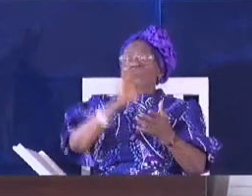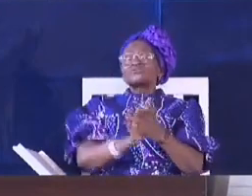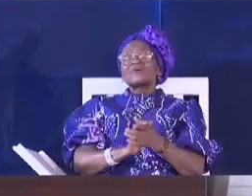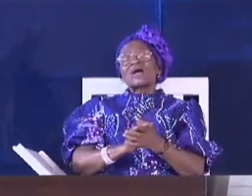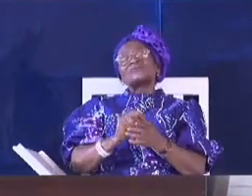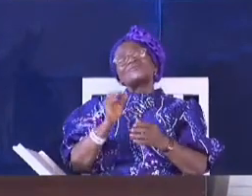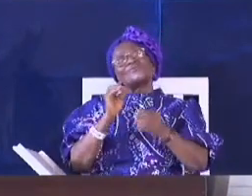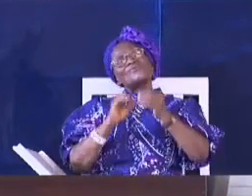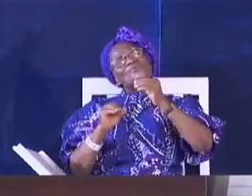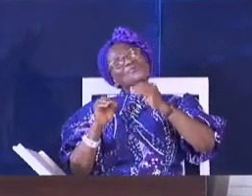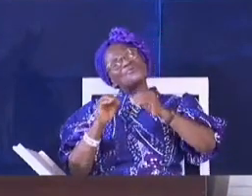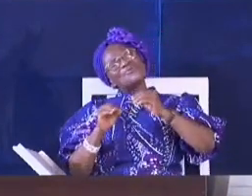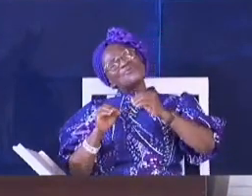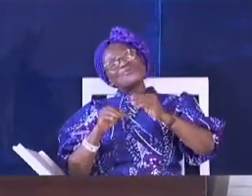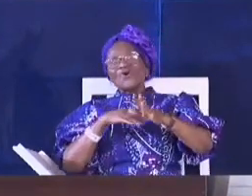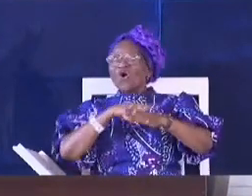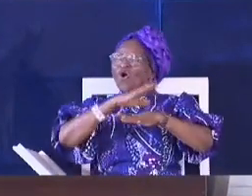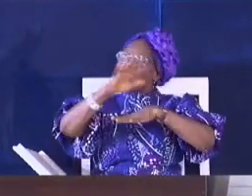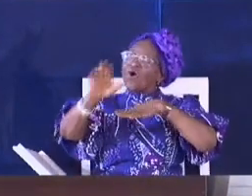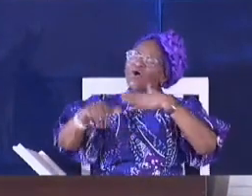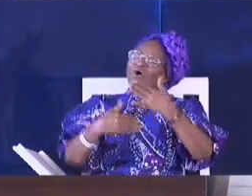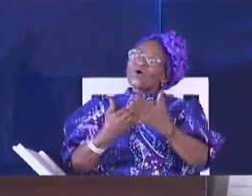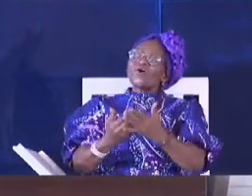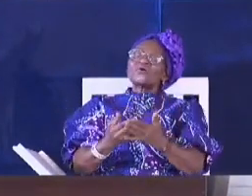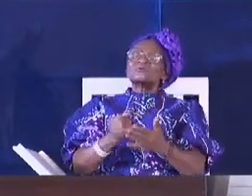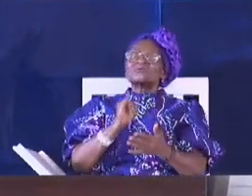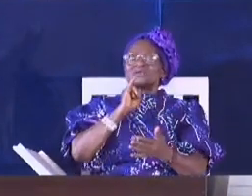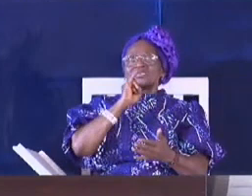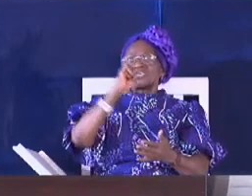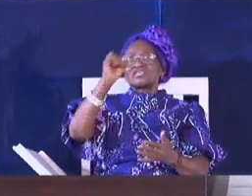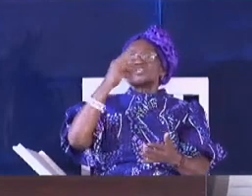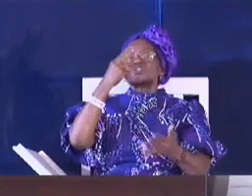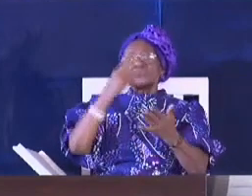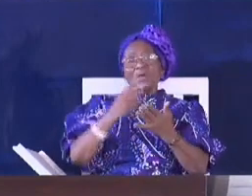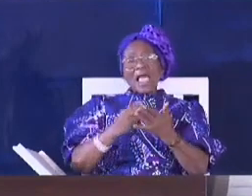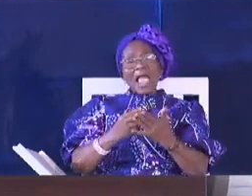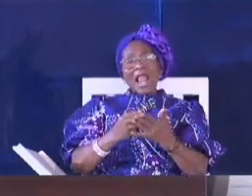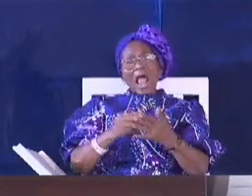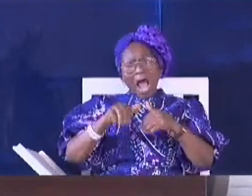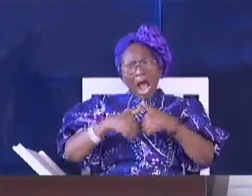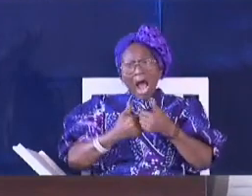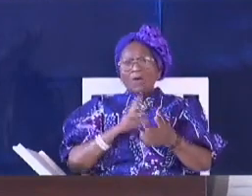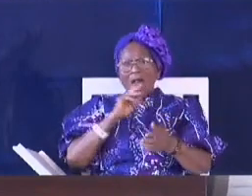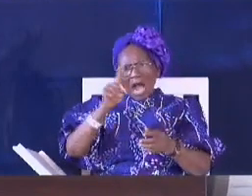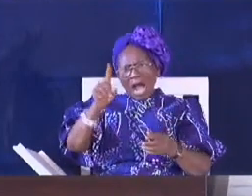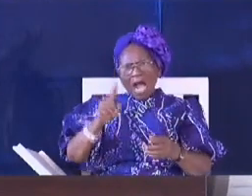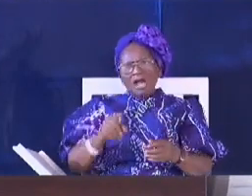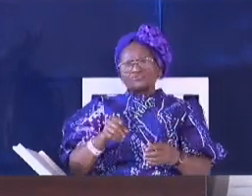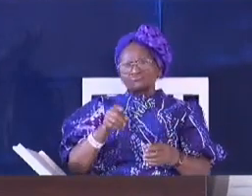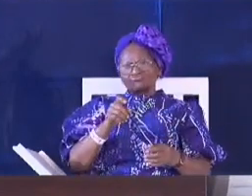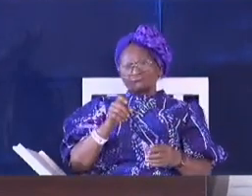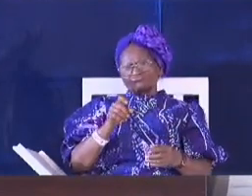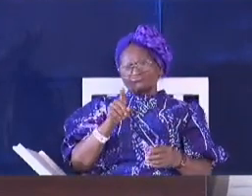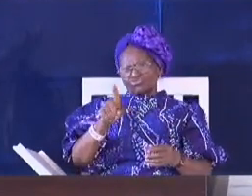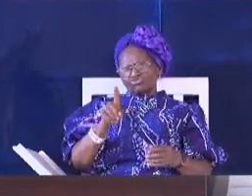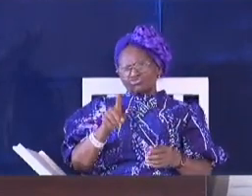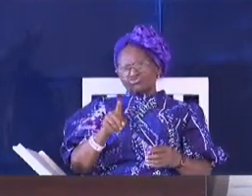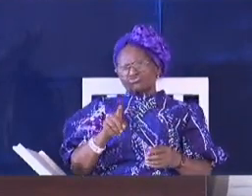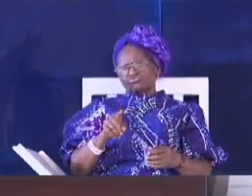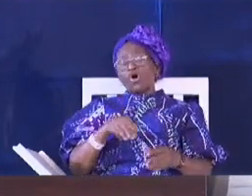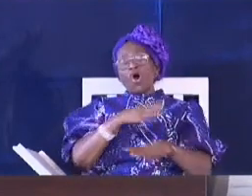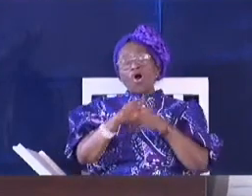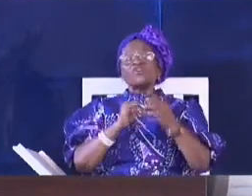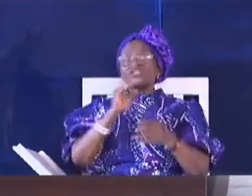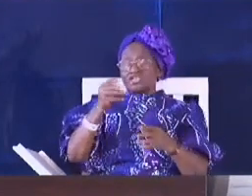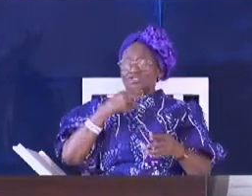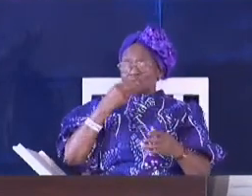Oh, all is well. How are you? All is well.